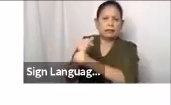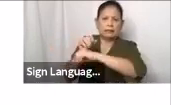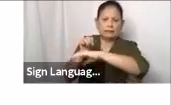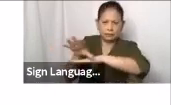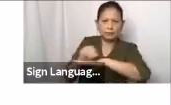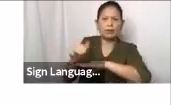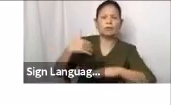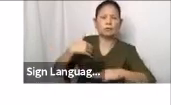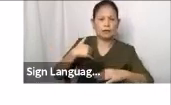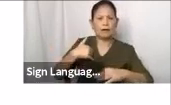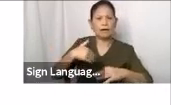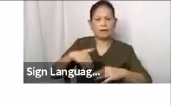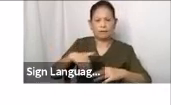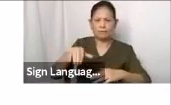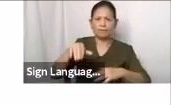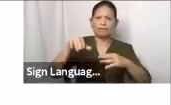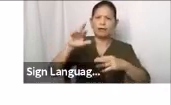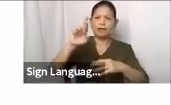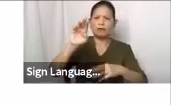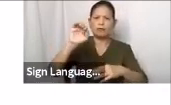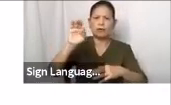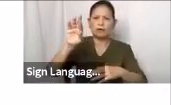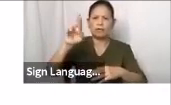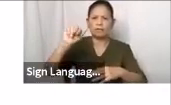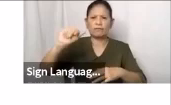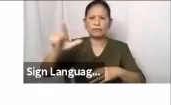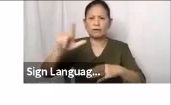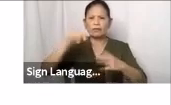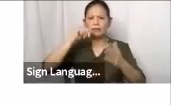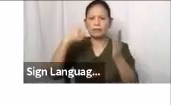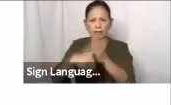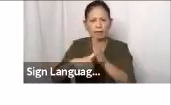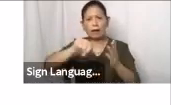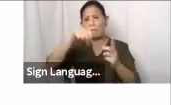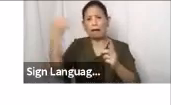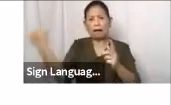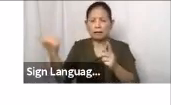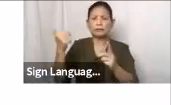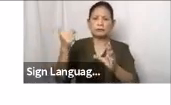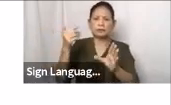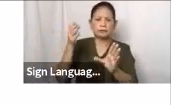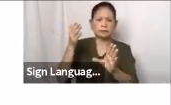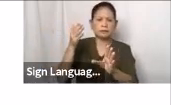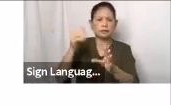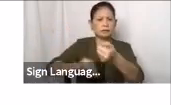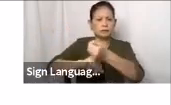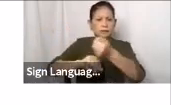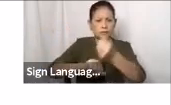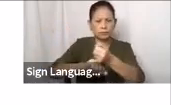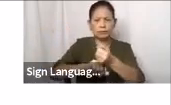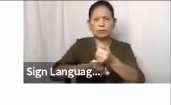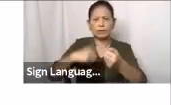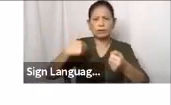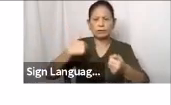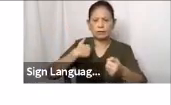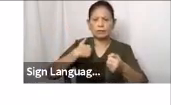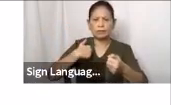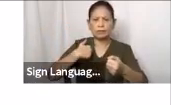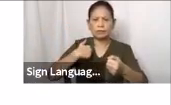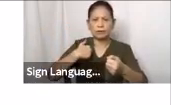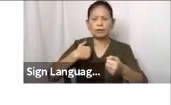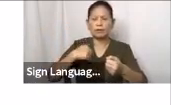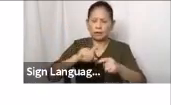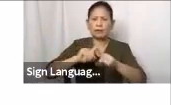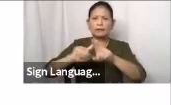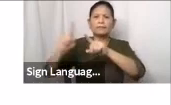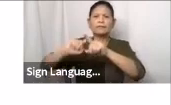linkages. Other for the psychosocial support, we have created a drop-in center services in our